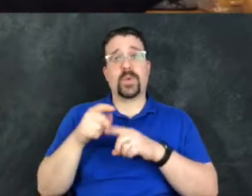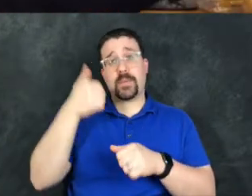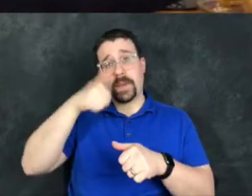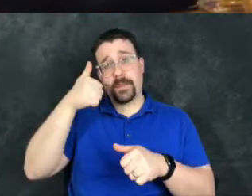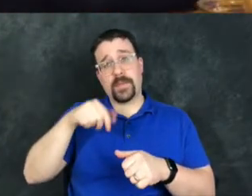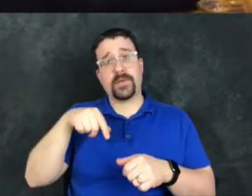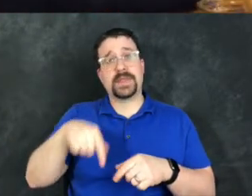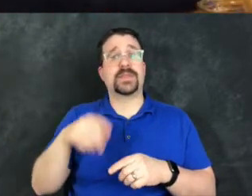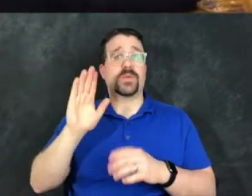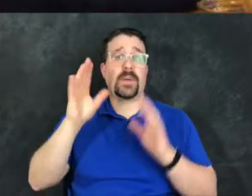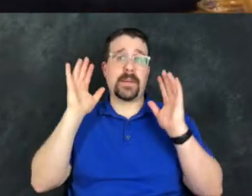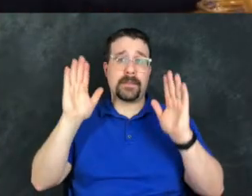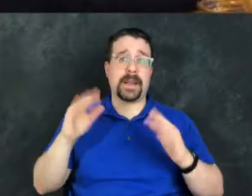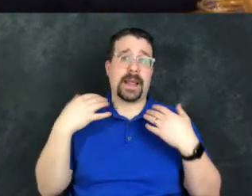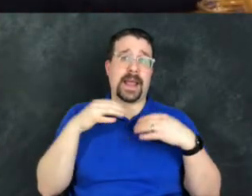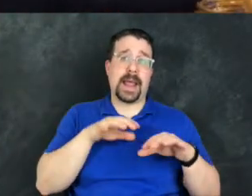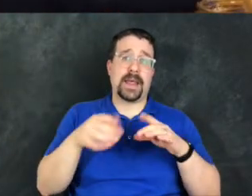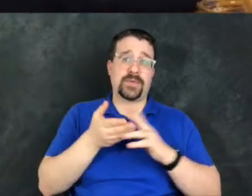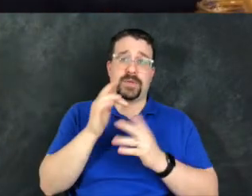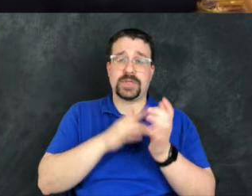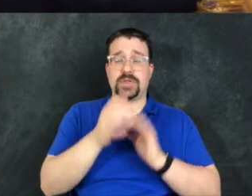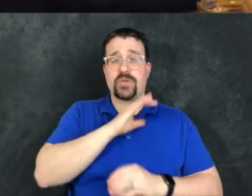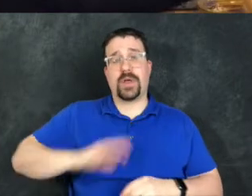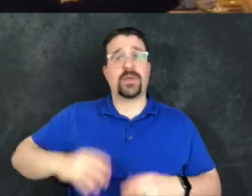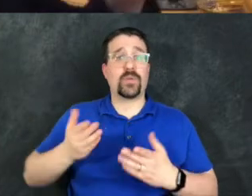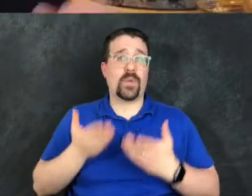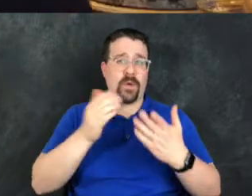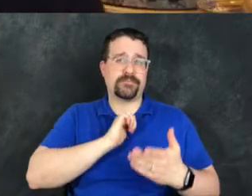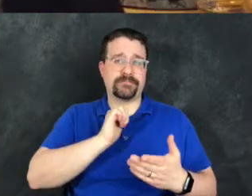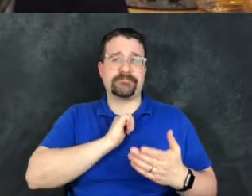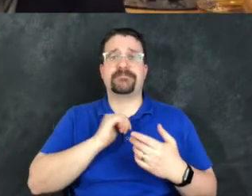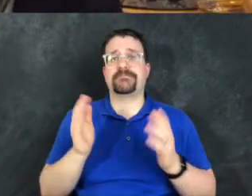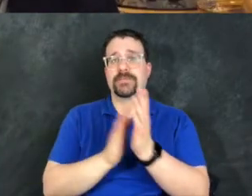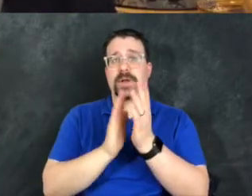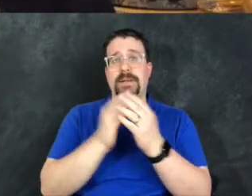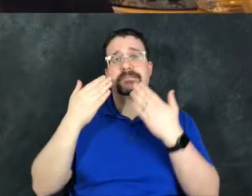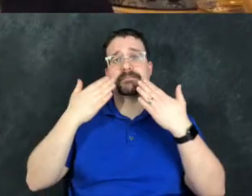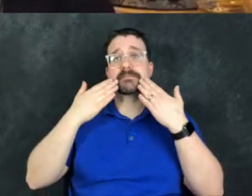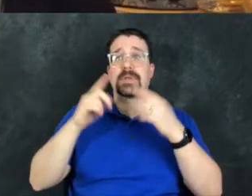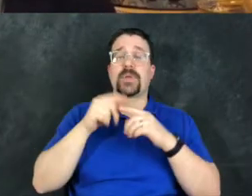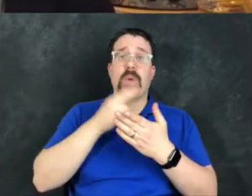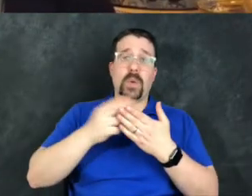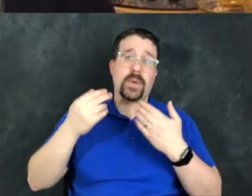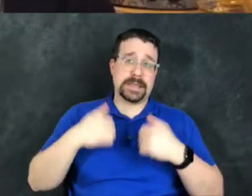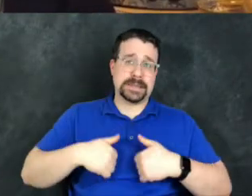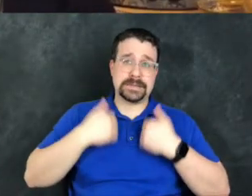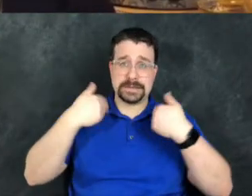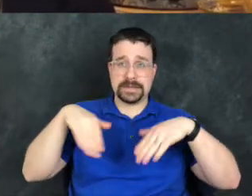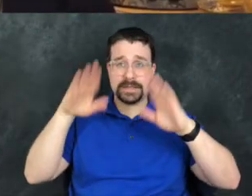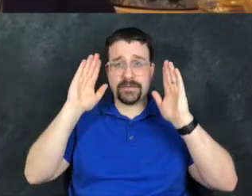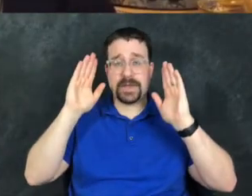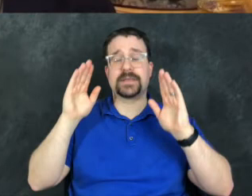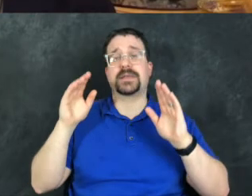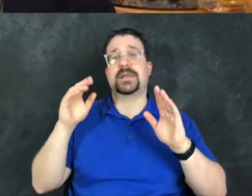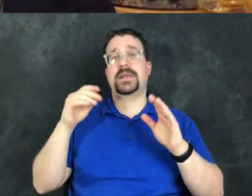And so, in remembrance of these your mighty acts in Jesus Christ, we offer ourselves in praise and thanksgiving as